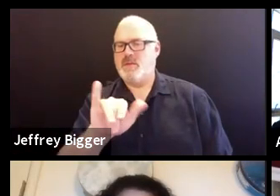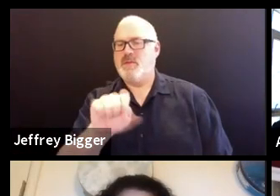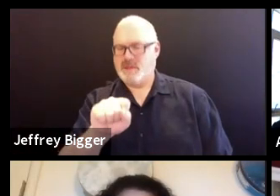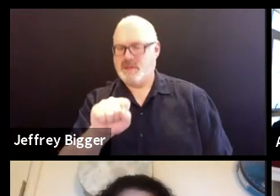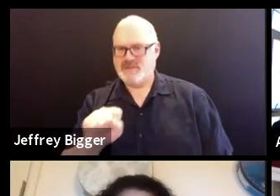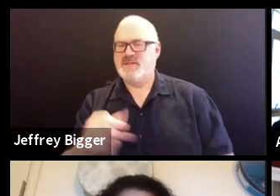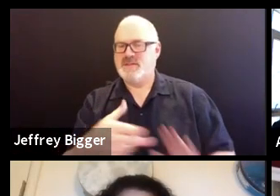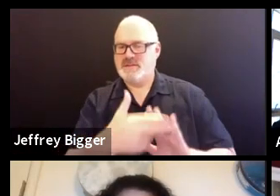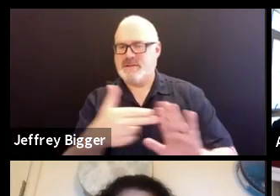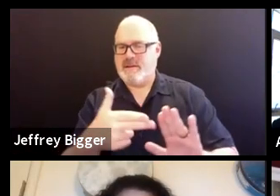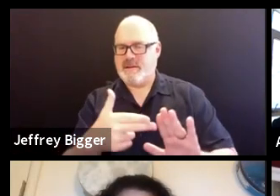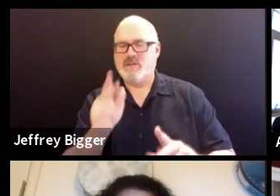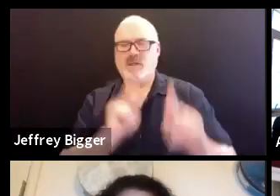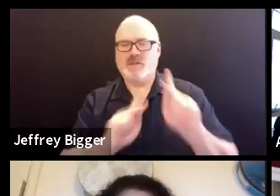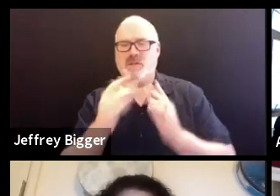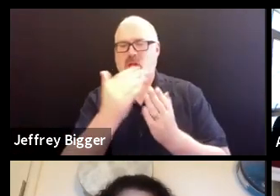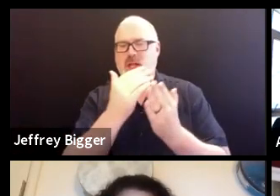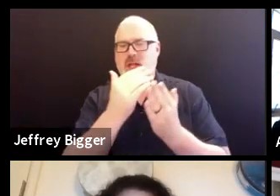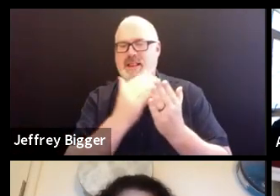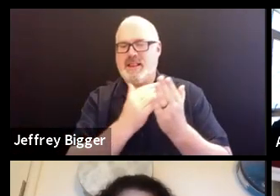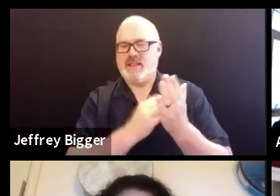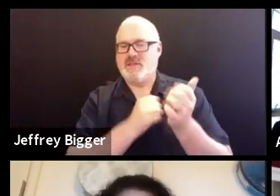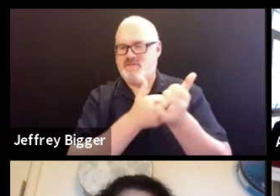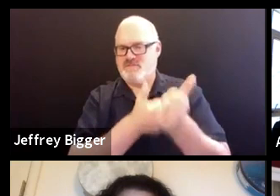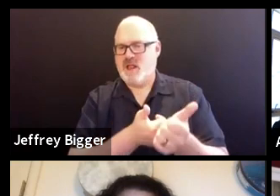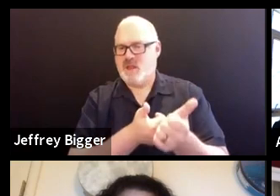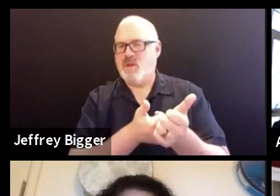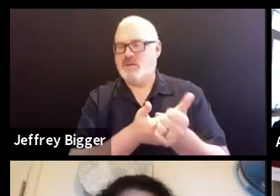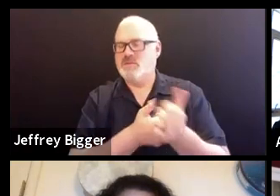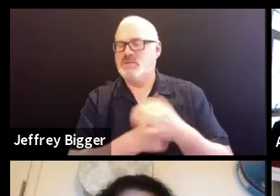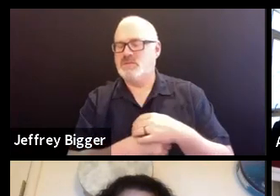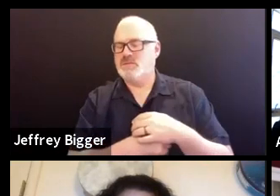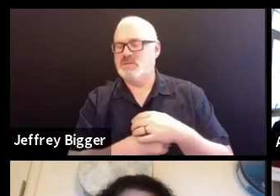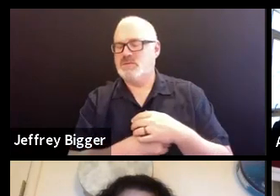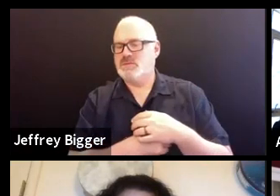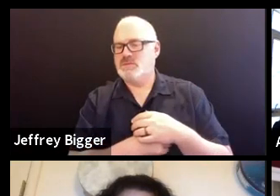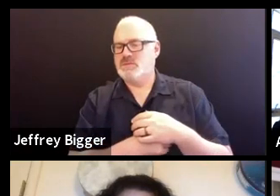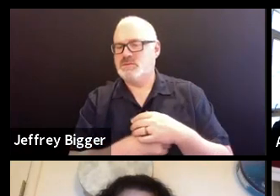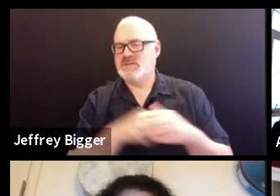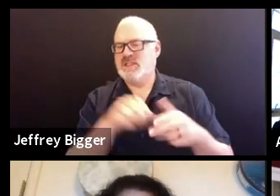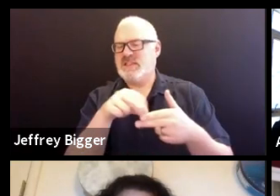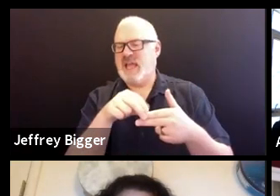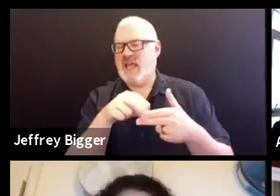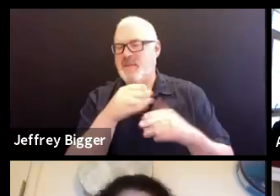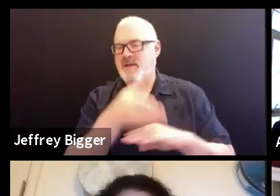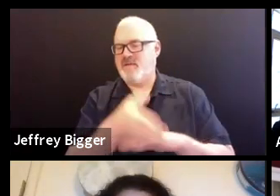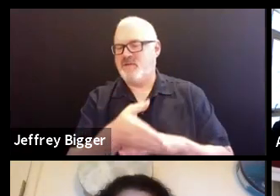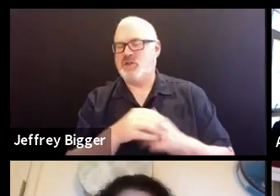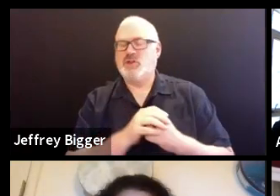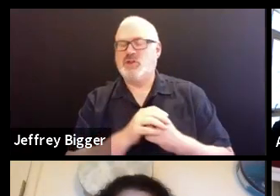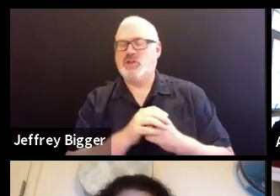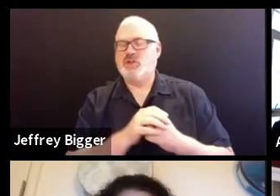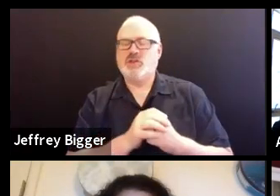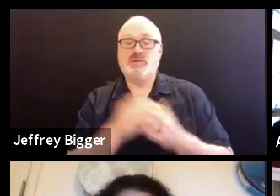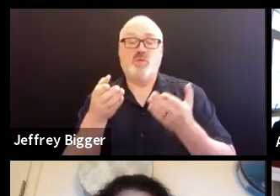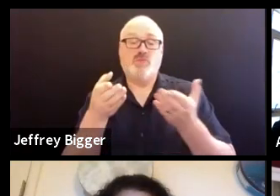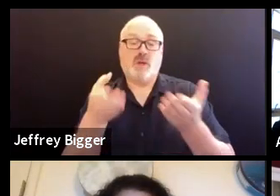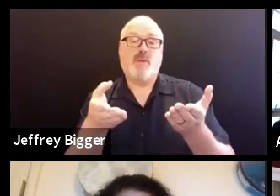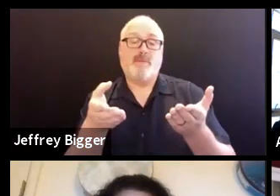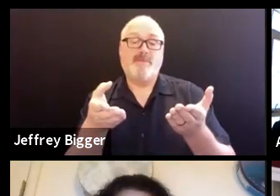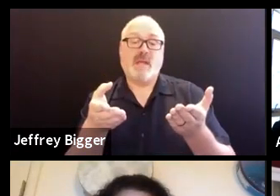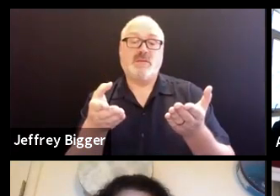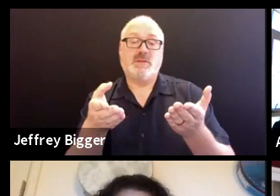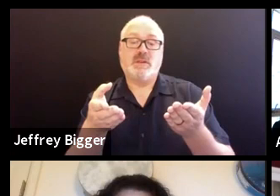those folks are listed following the tab. And so we're recommending that